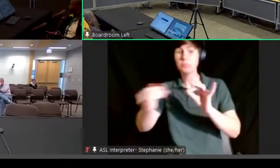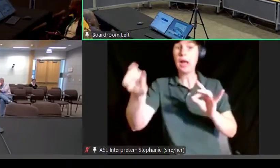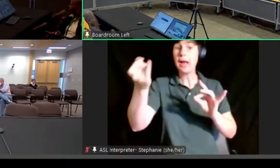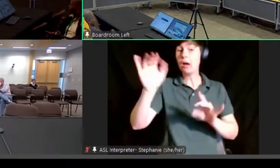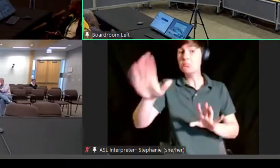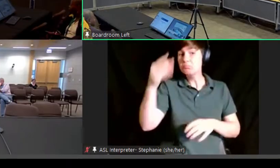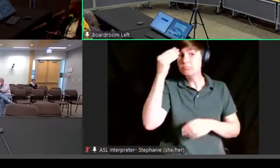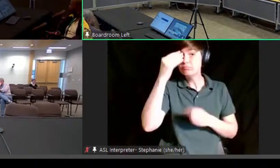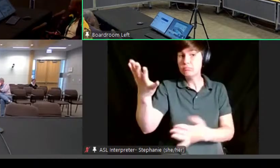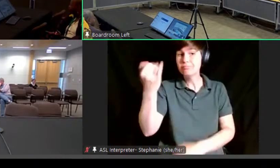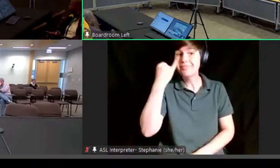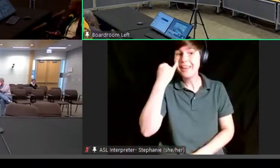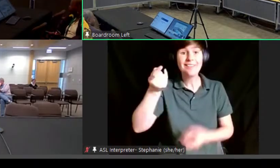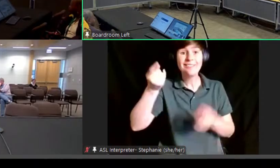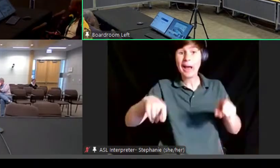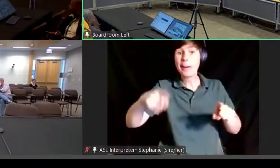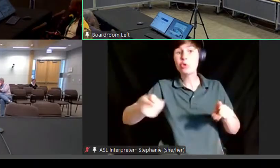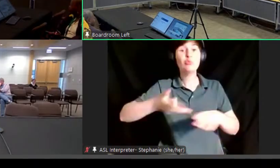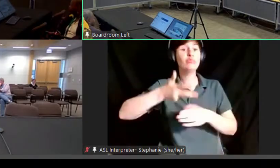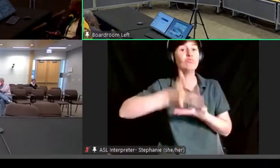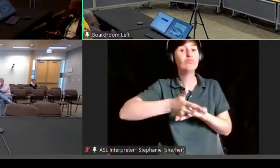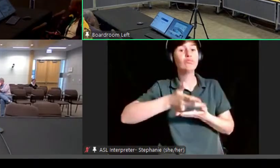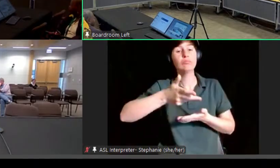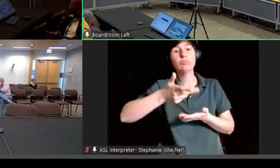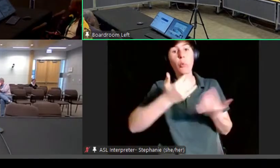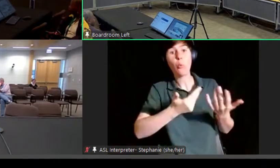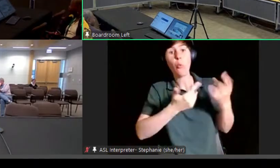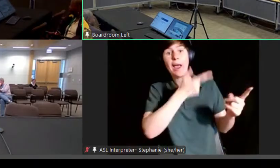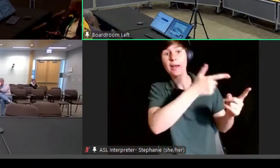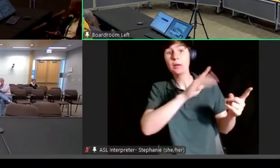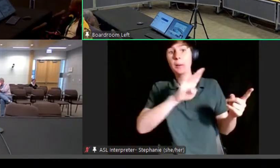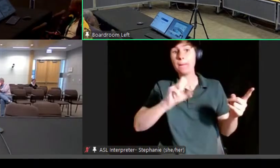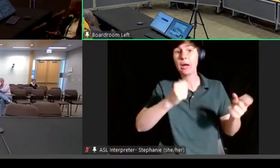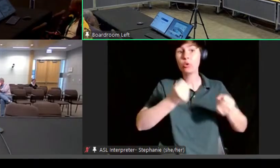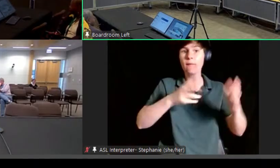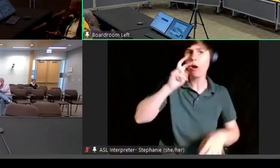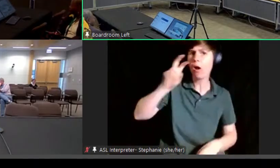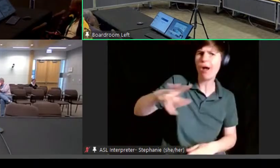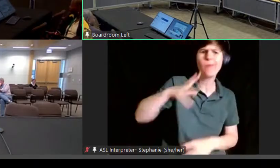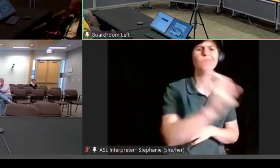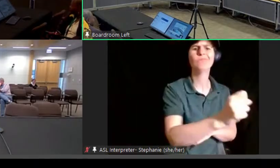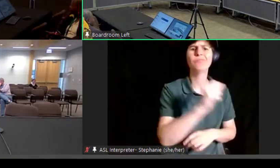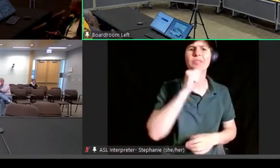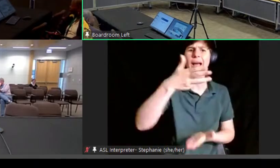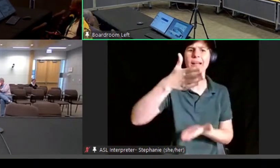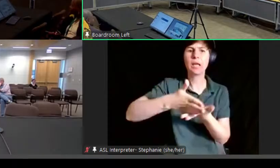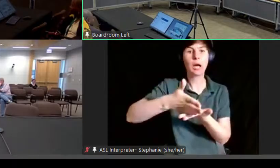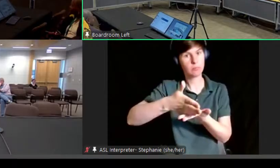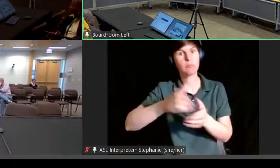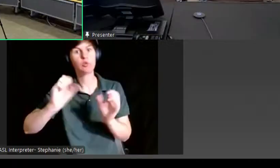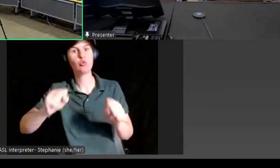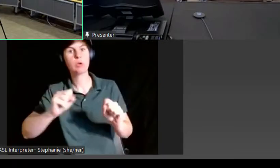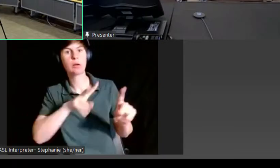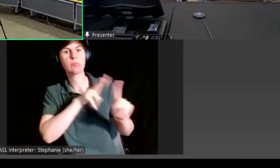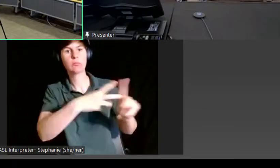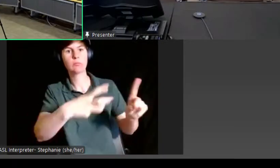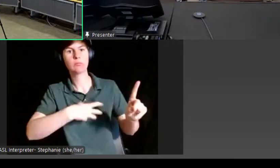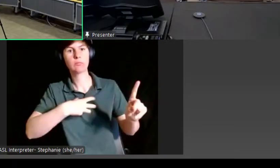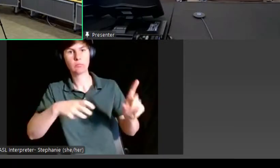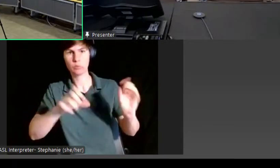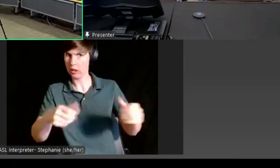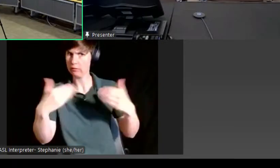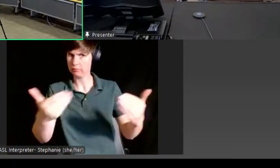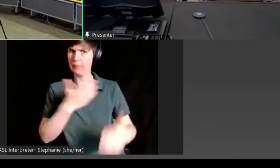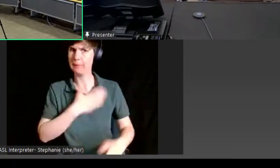by you, transitchicago.org so that we know. If that's not okay.